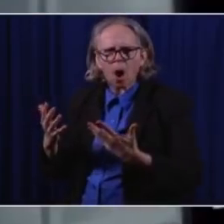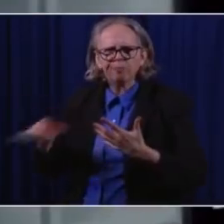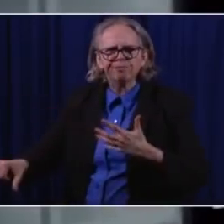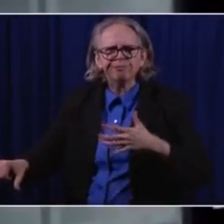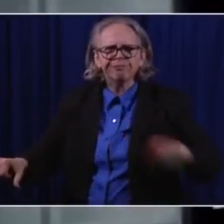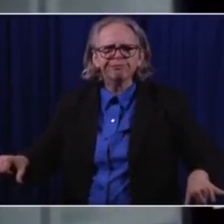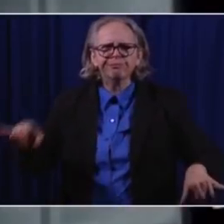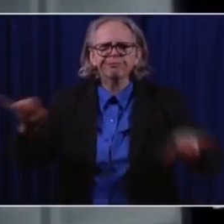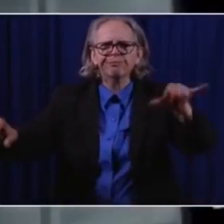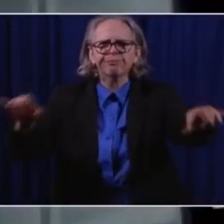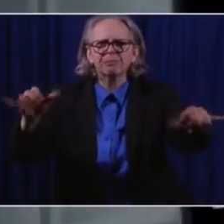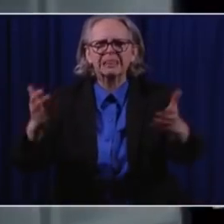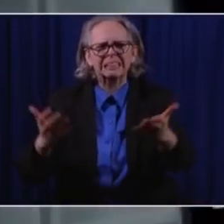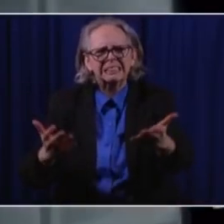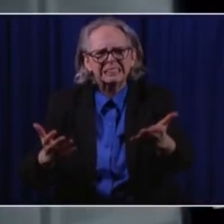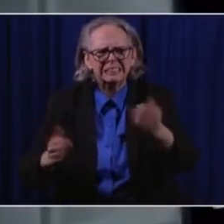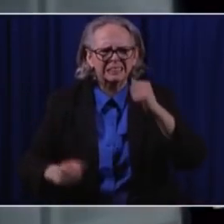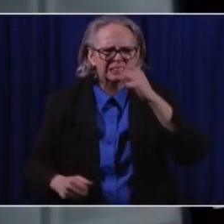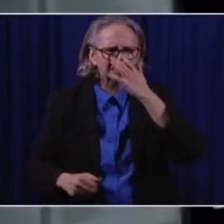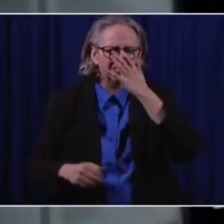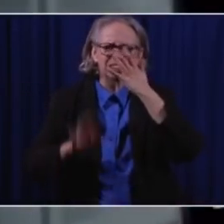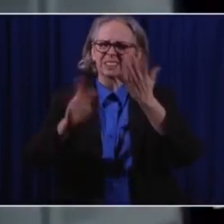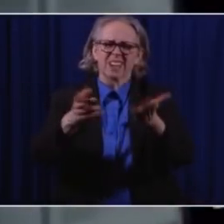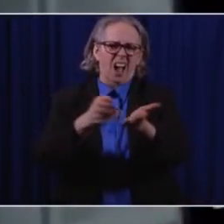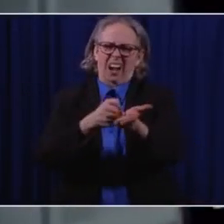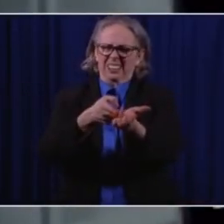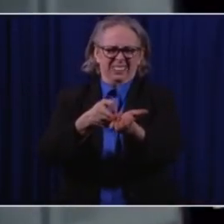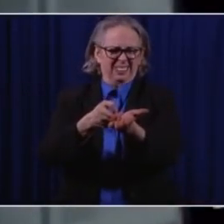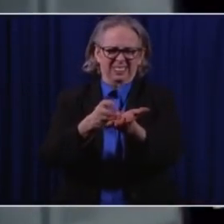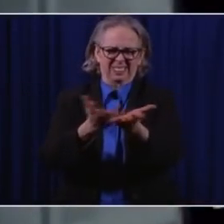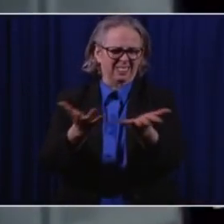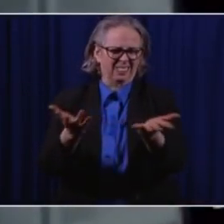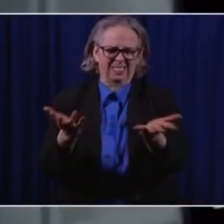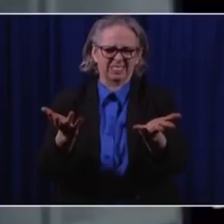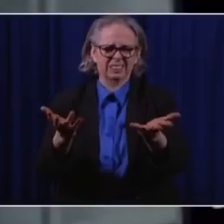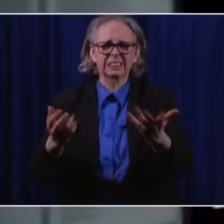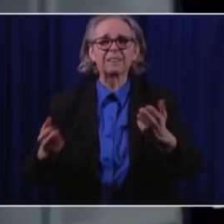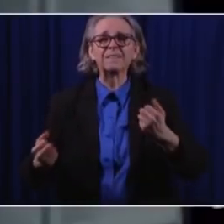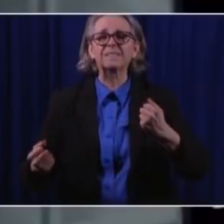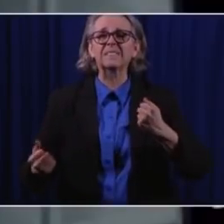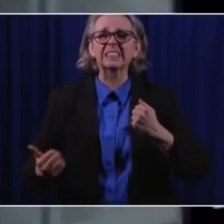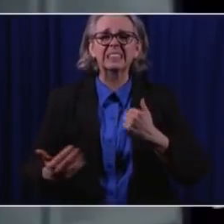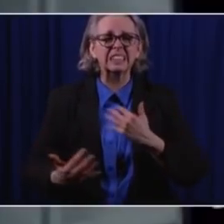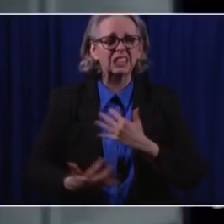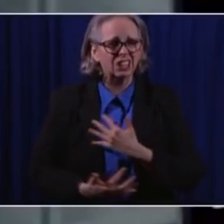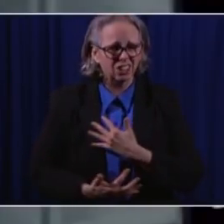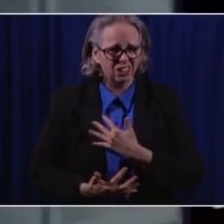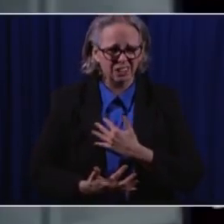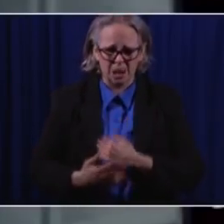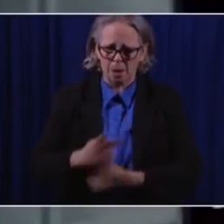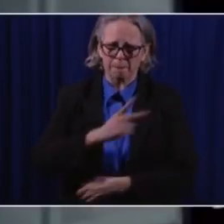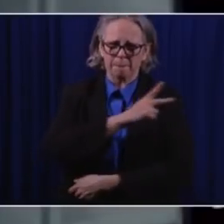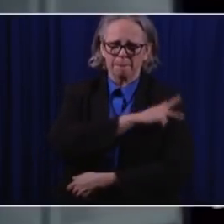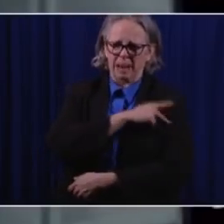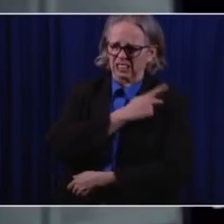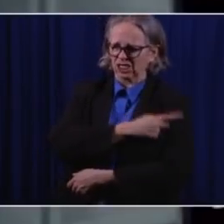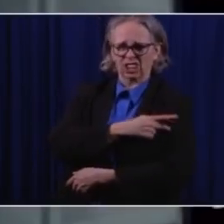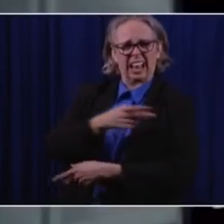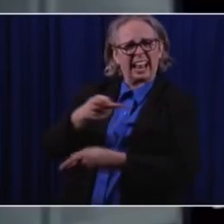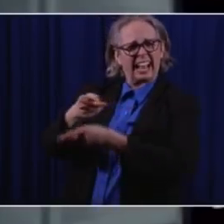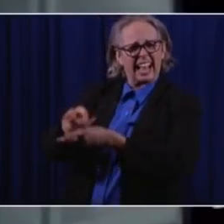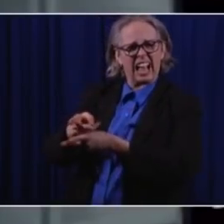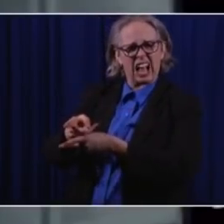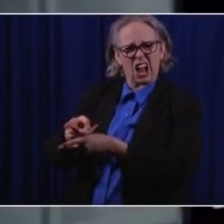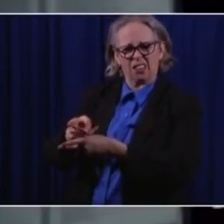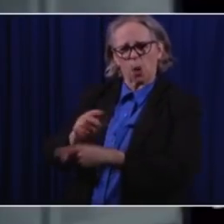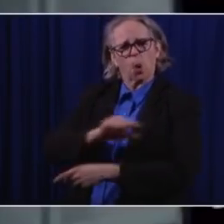fact that we could have the threat of patient care being compromised in some way. That happens when staffing